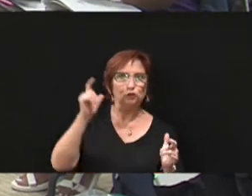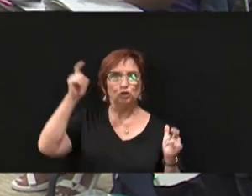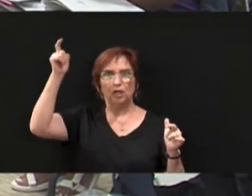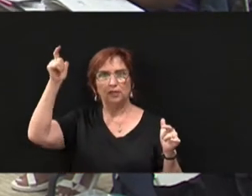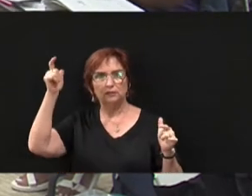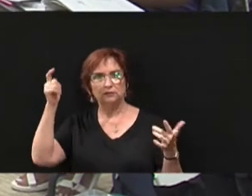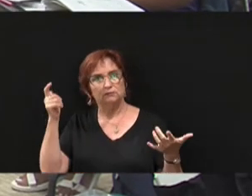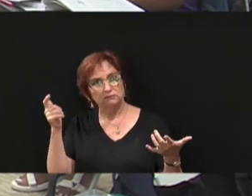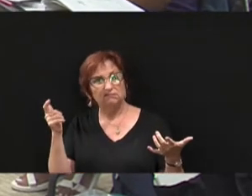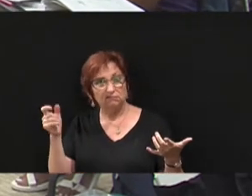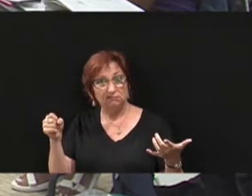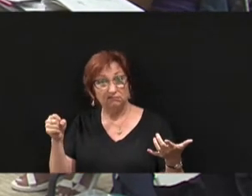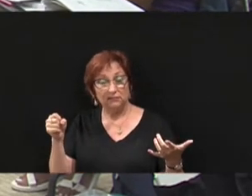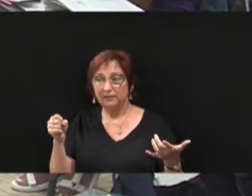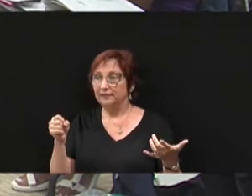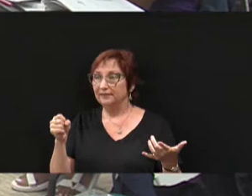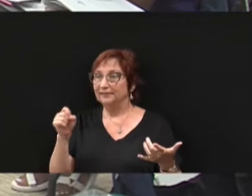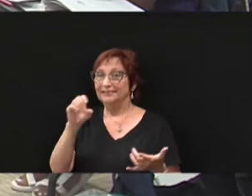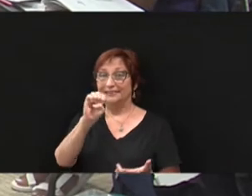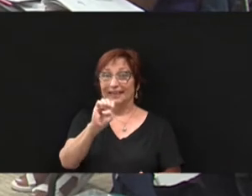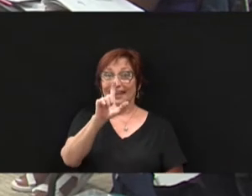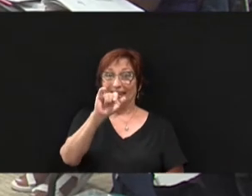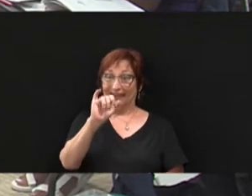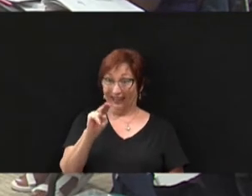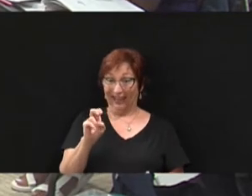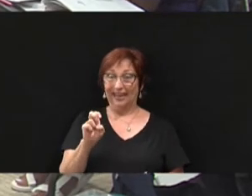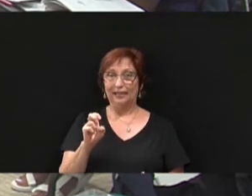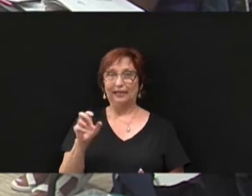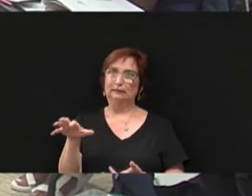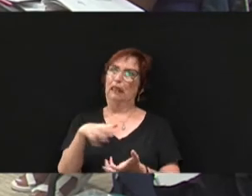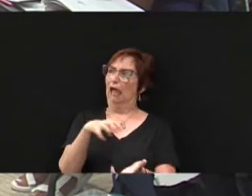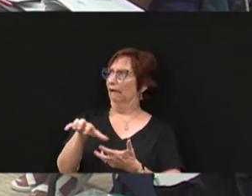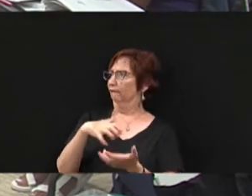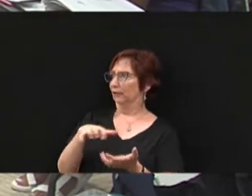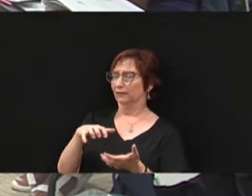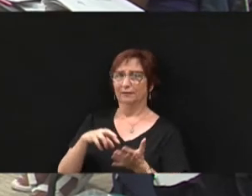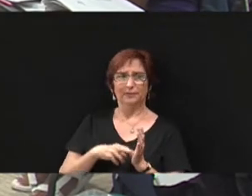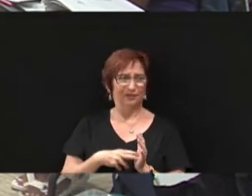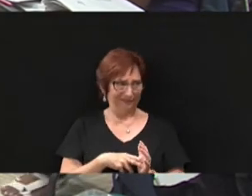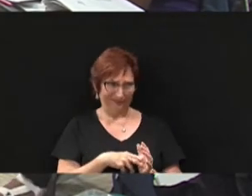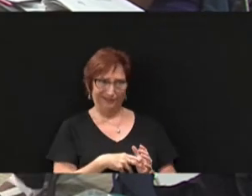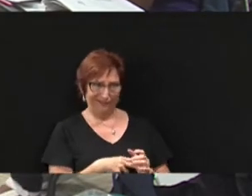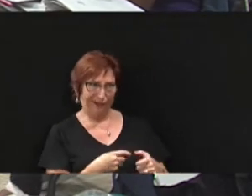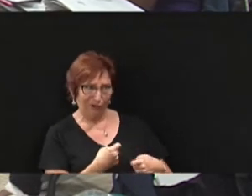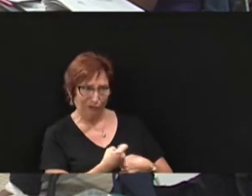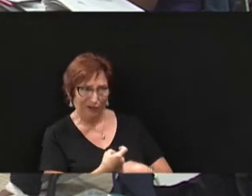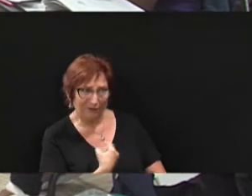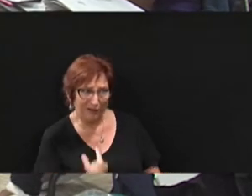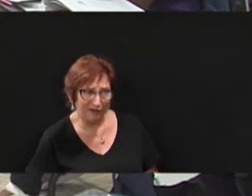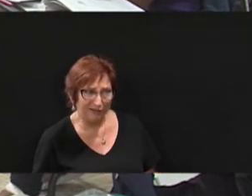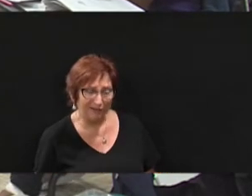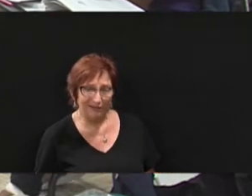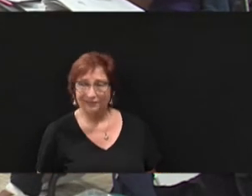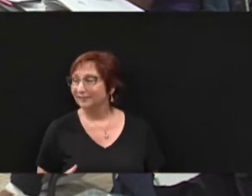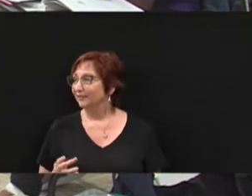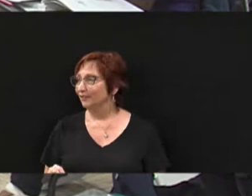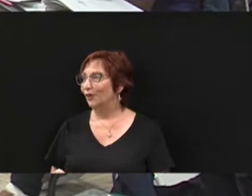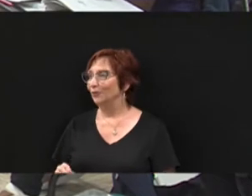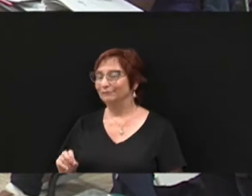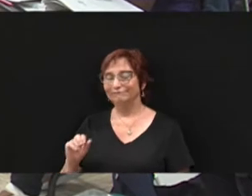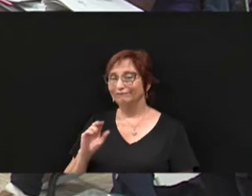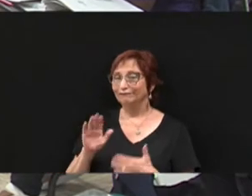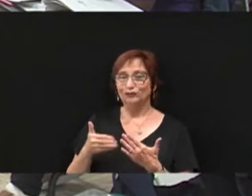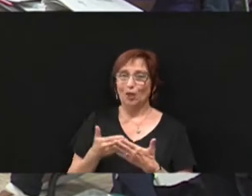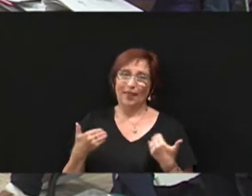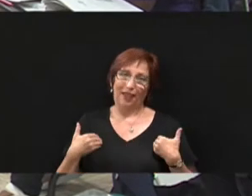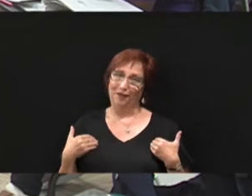Elaine is laughing like, are you kidding? That's pretty much all I got. Giants